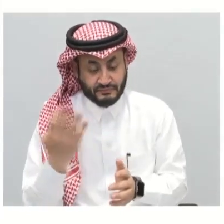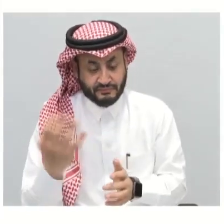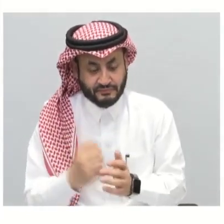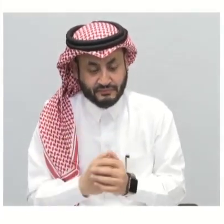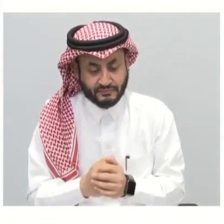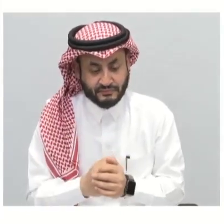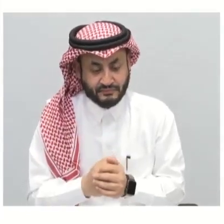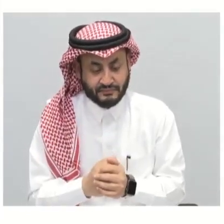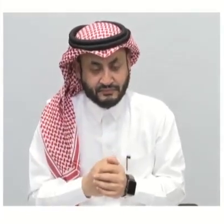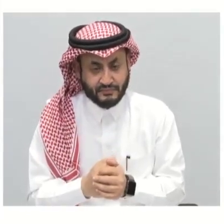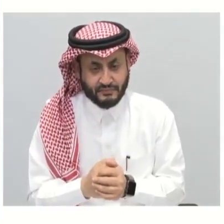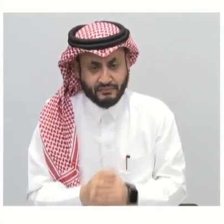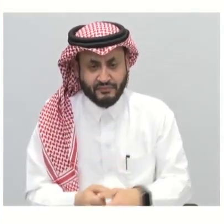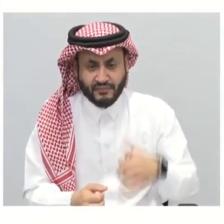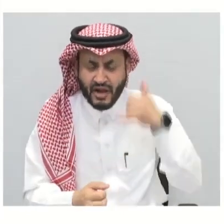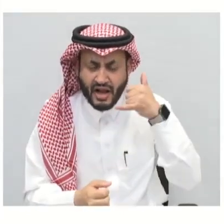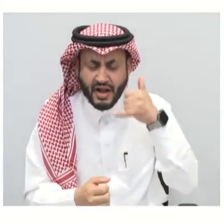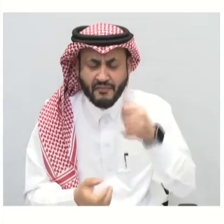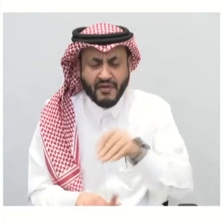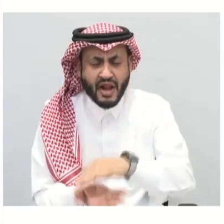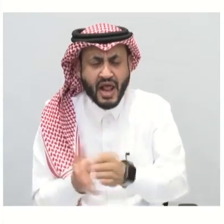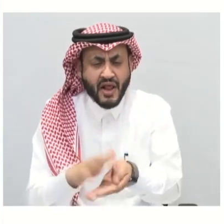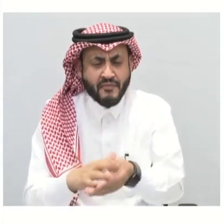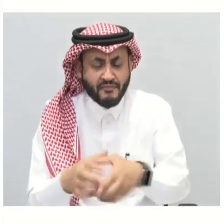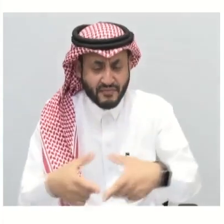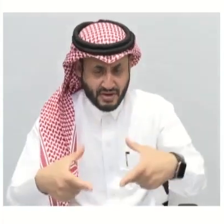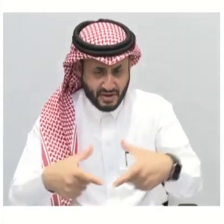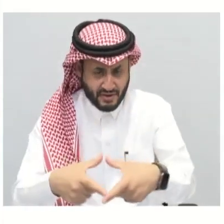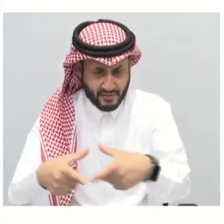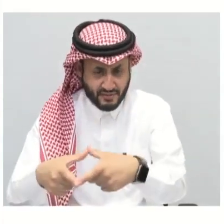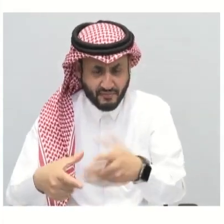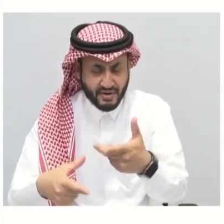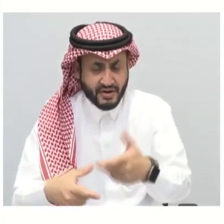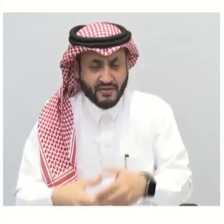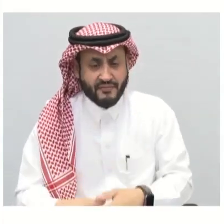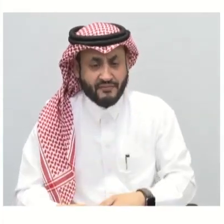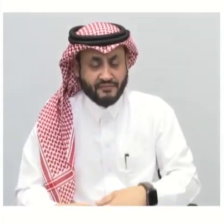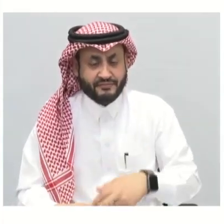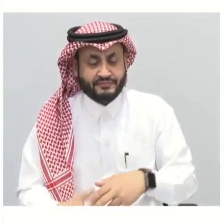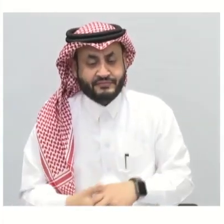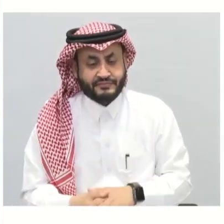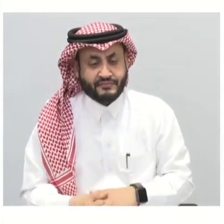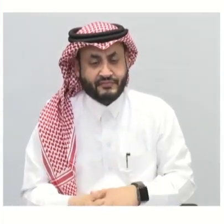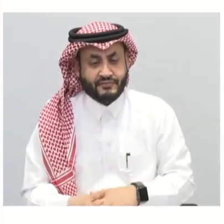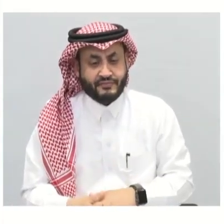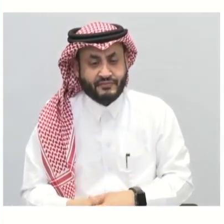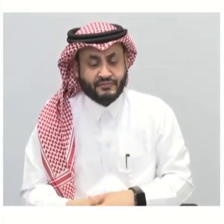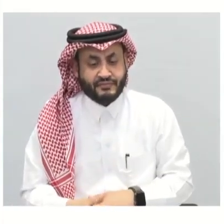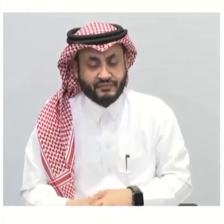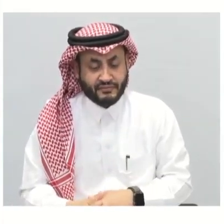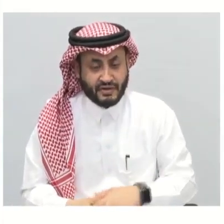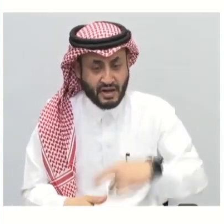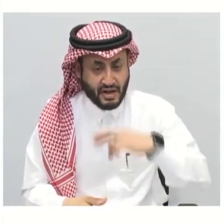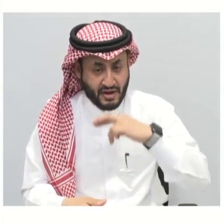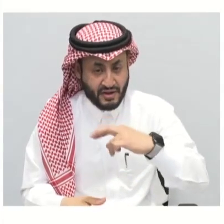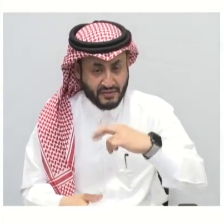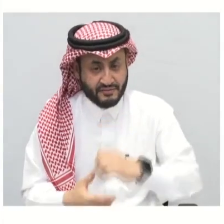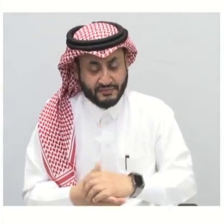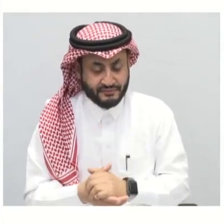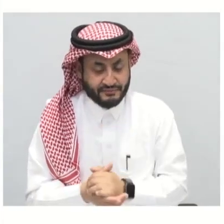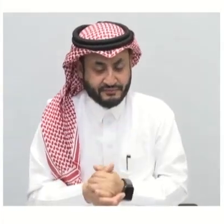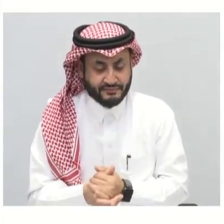four, he is ordering a cake from the bakery on Tuesday morning. And number five, he is writing